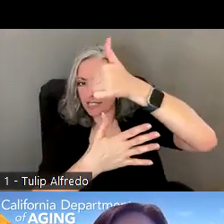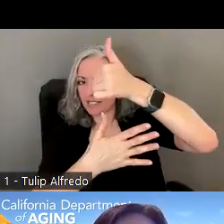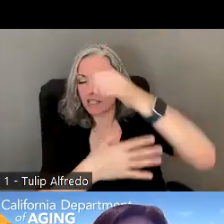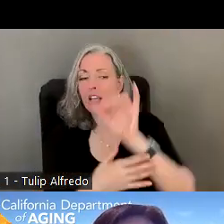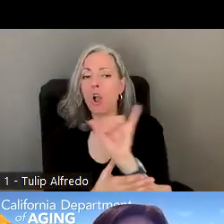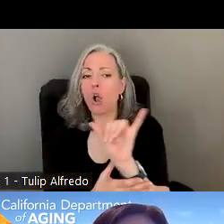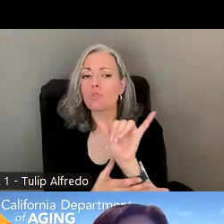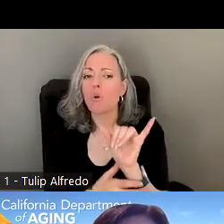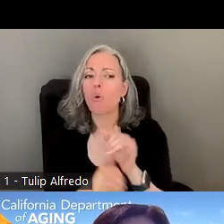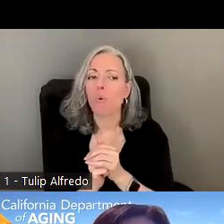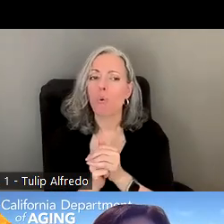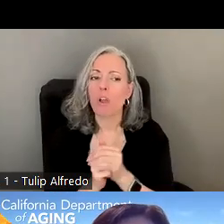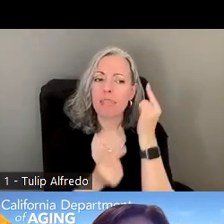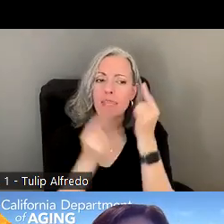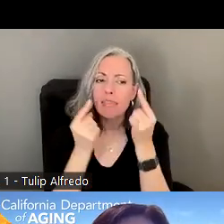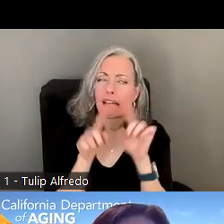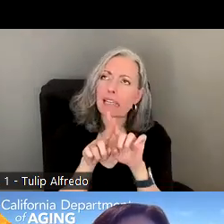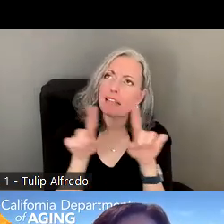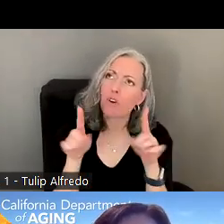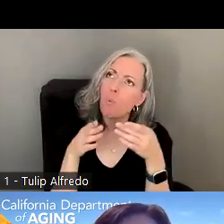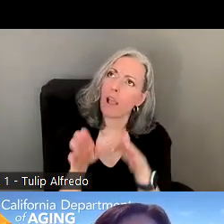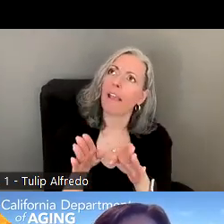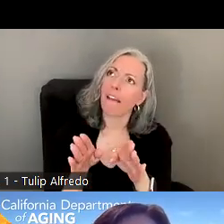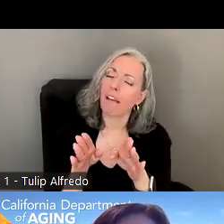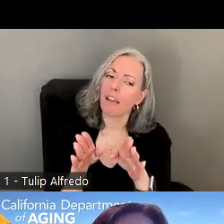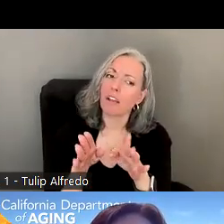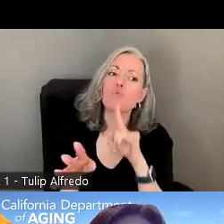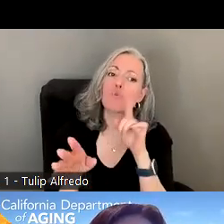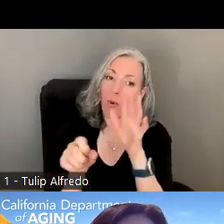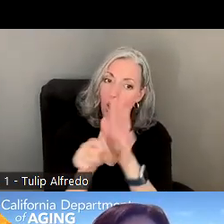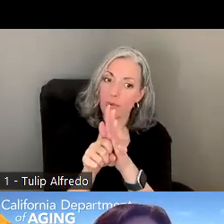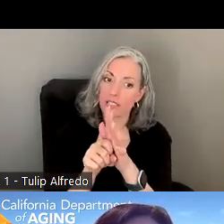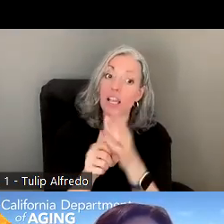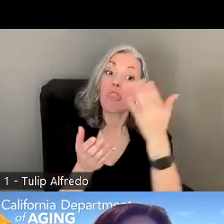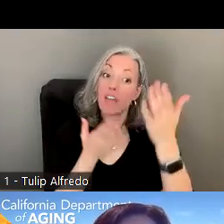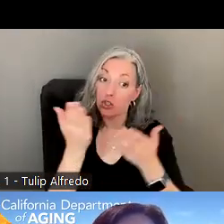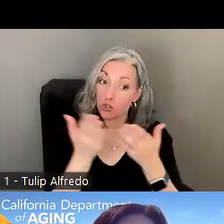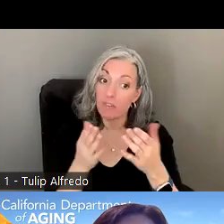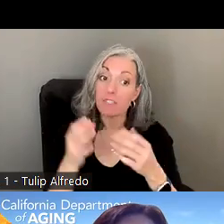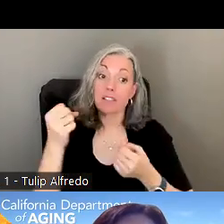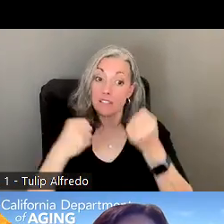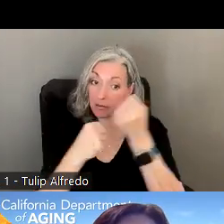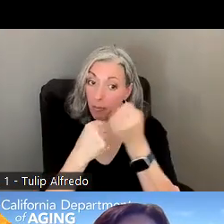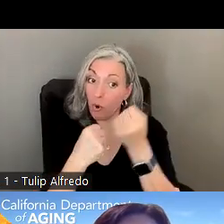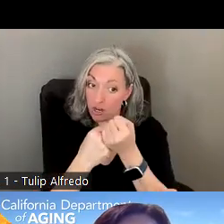also thinking differently to ensure that services and supports